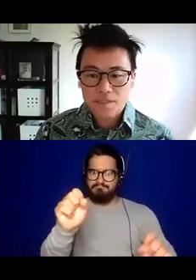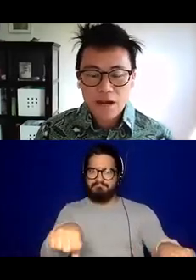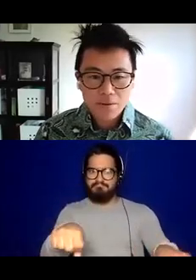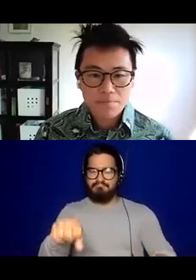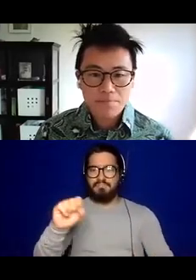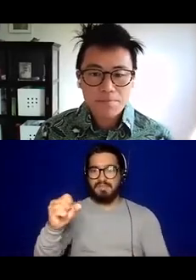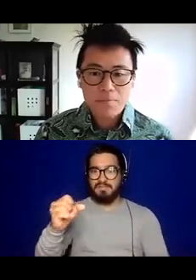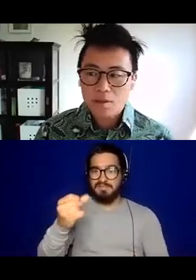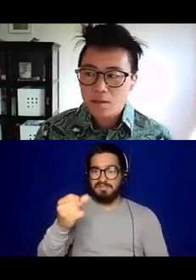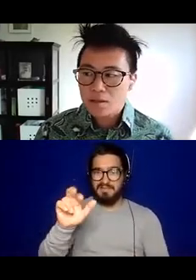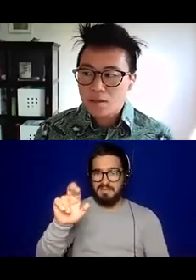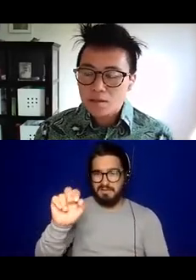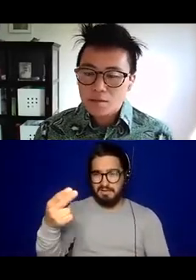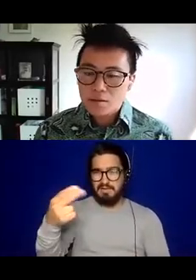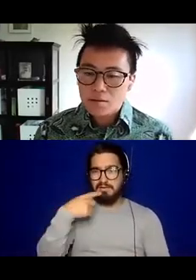Sarah.